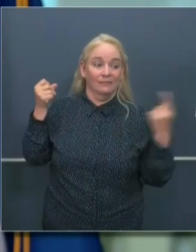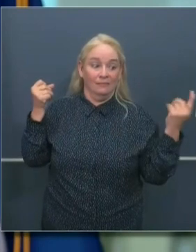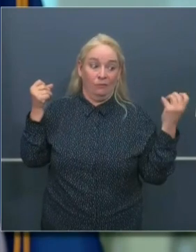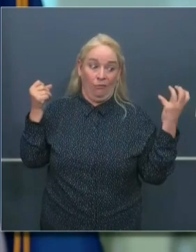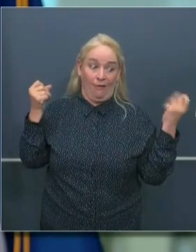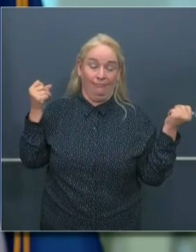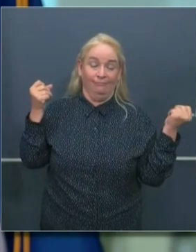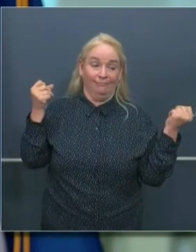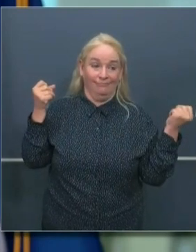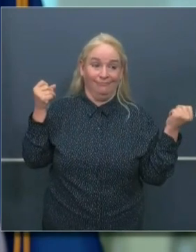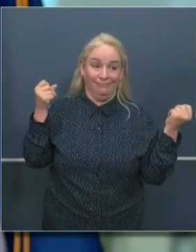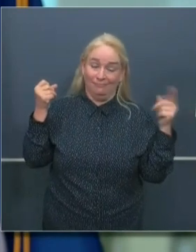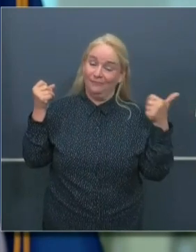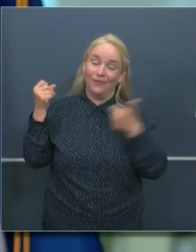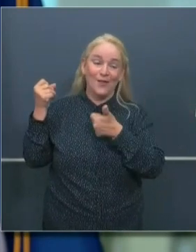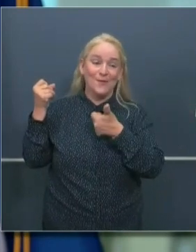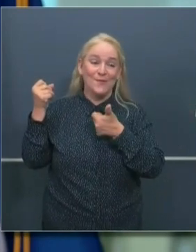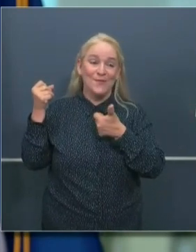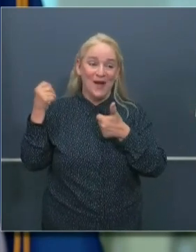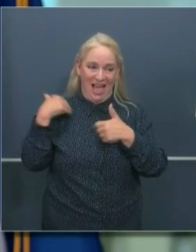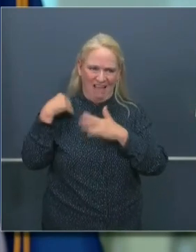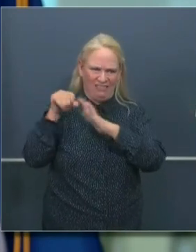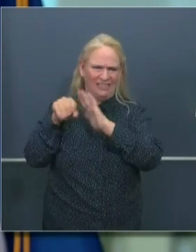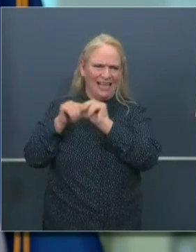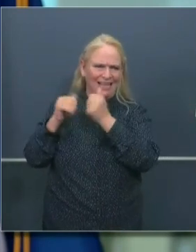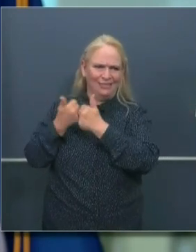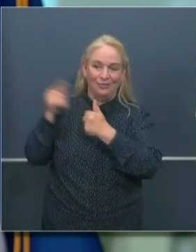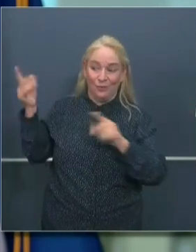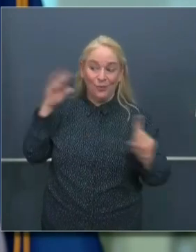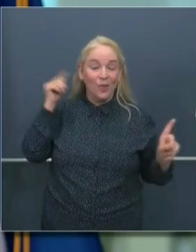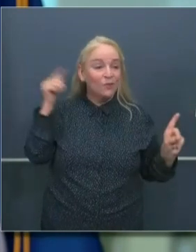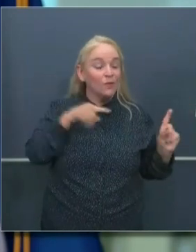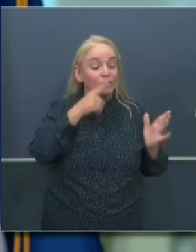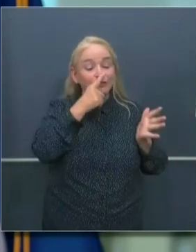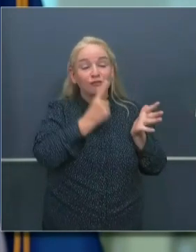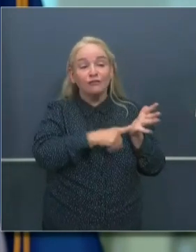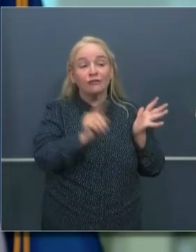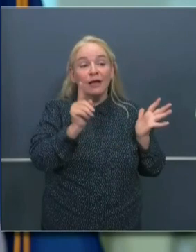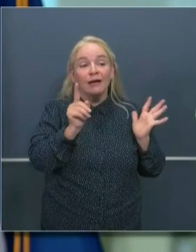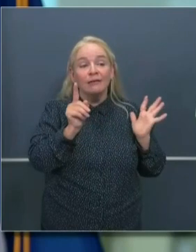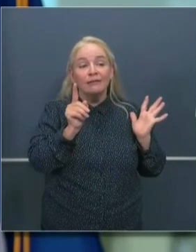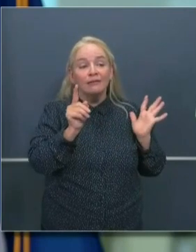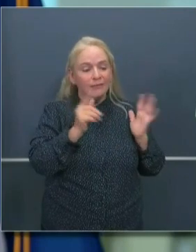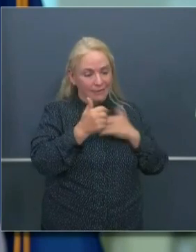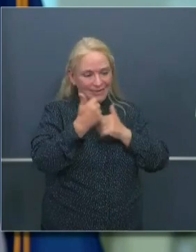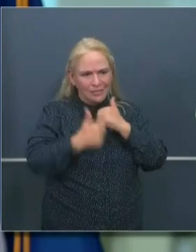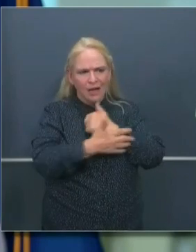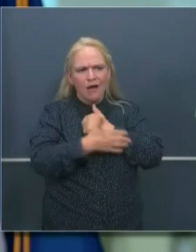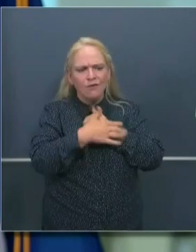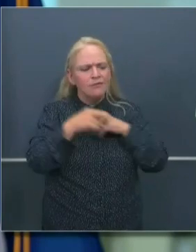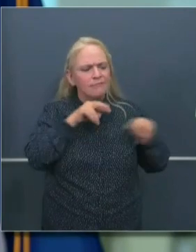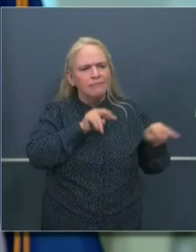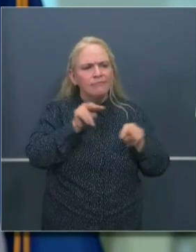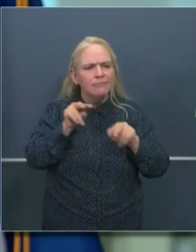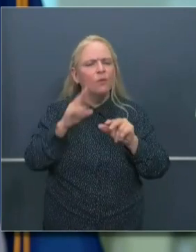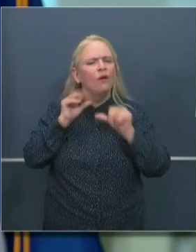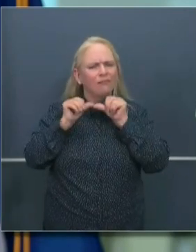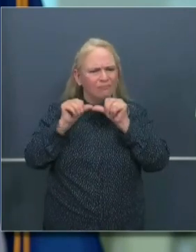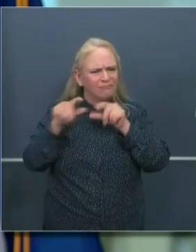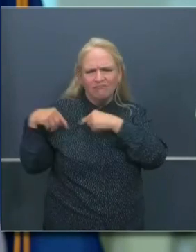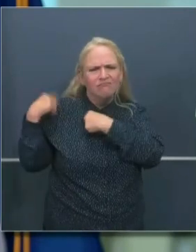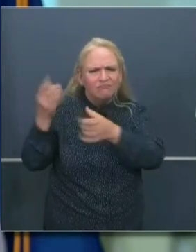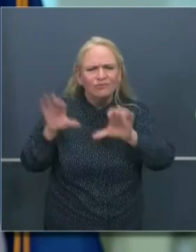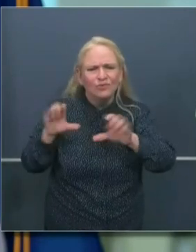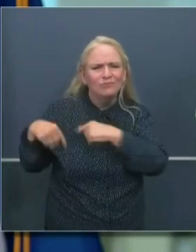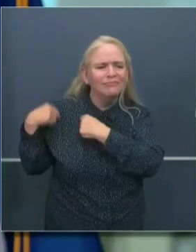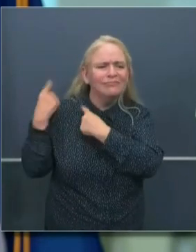assembled in 6 key regions in this state. It's precisely why we'll continue, because we have been enforcing at the Alcohol